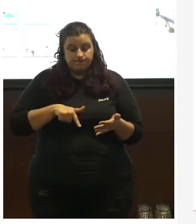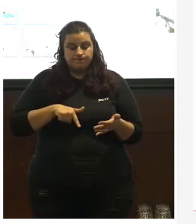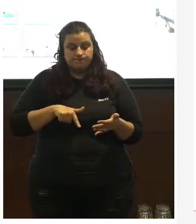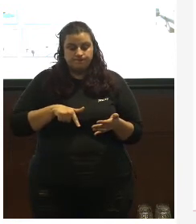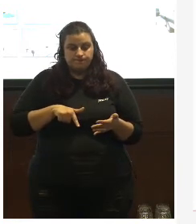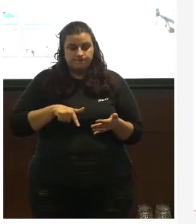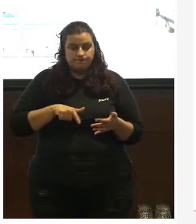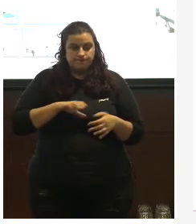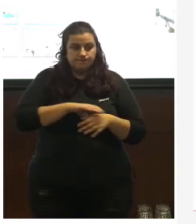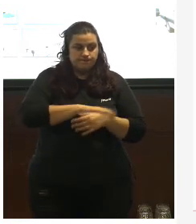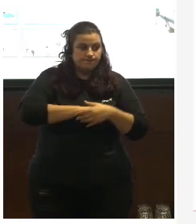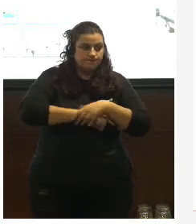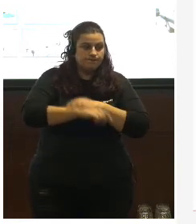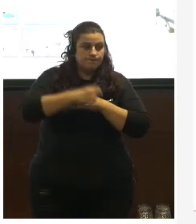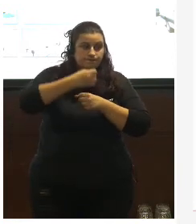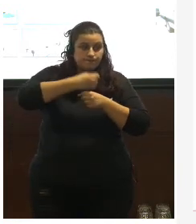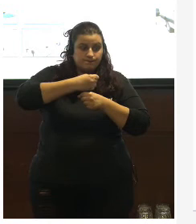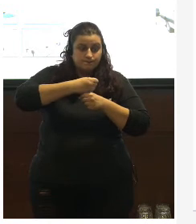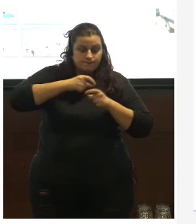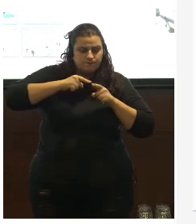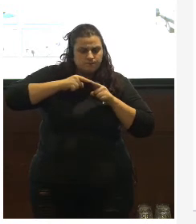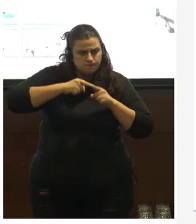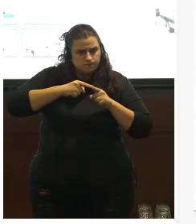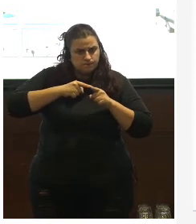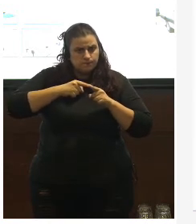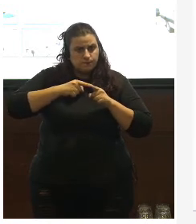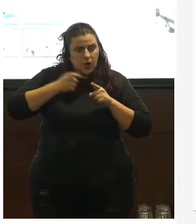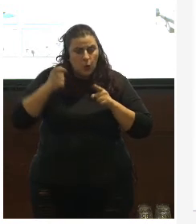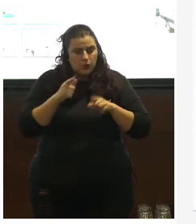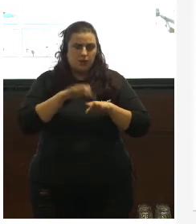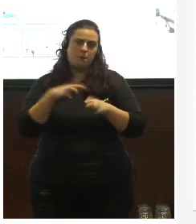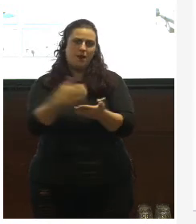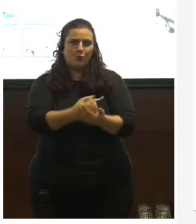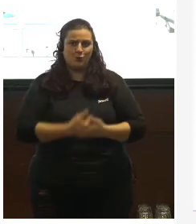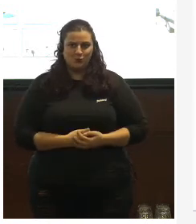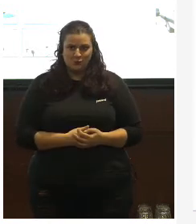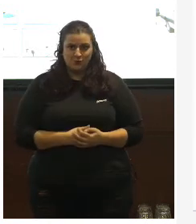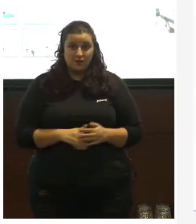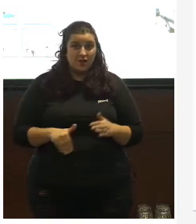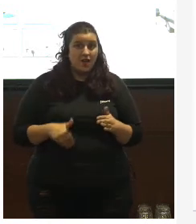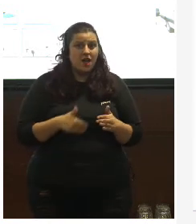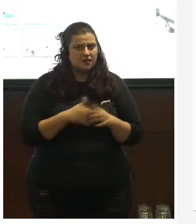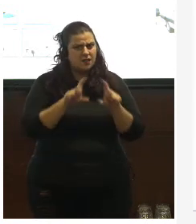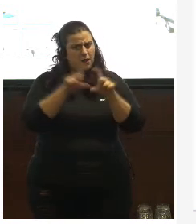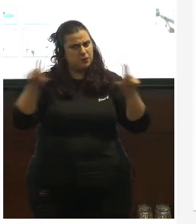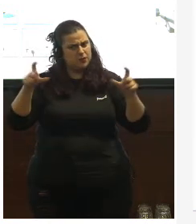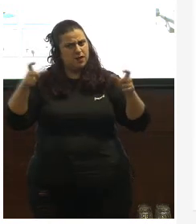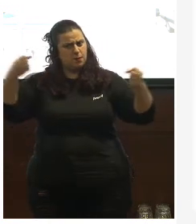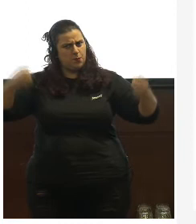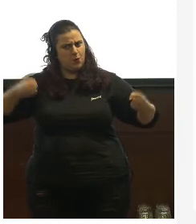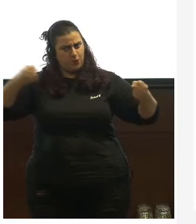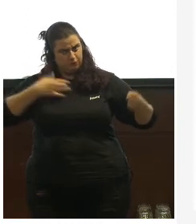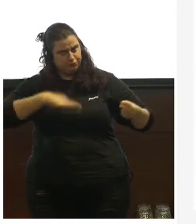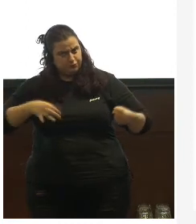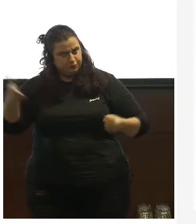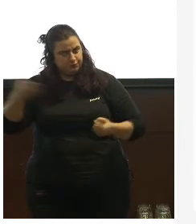use. In the end, let me be a bit sentimental. I'm sorry for that, but I